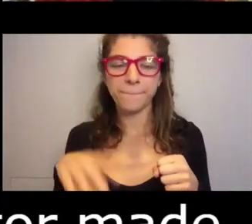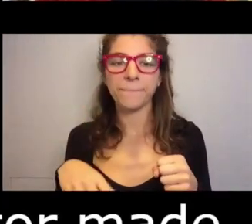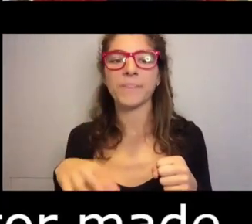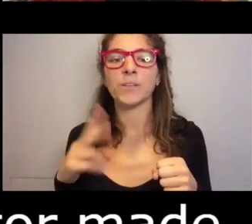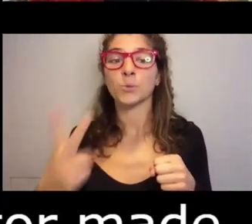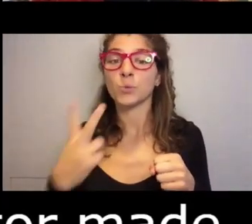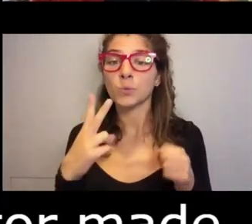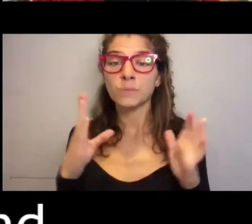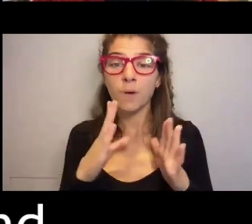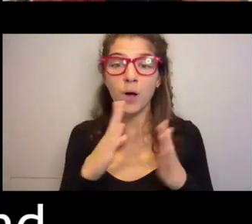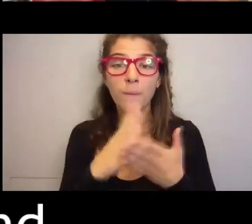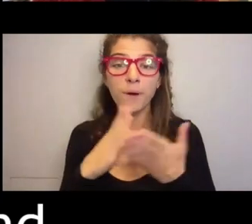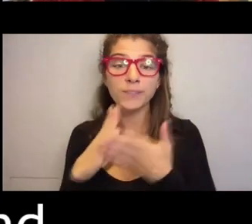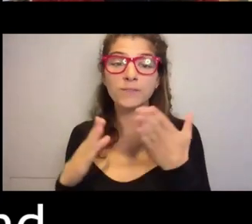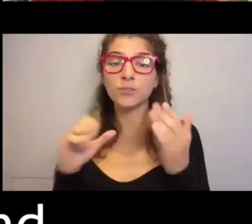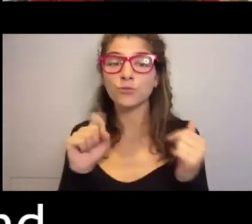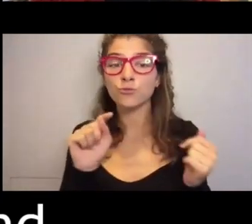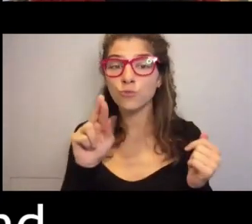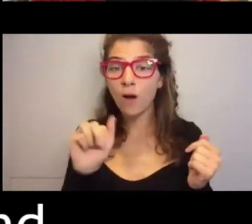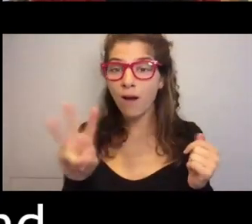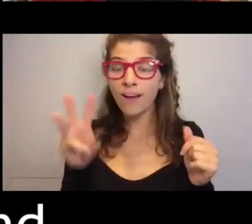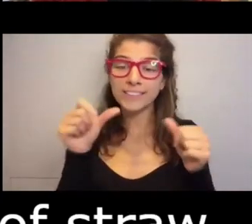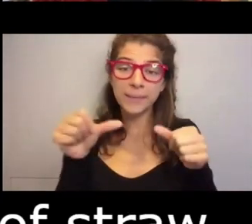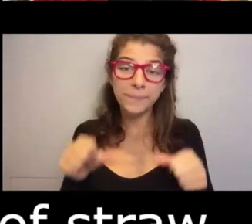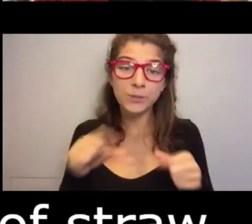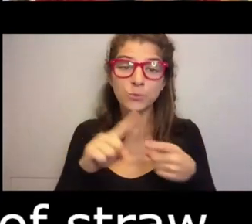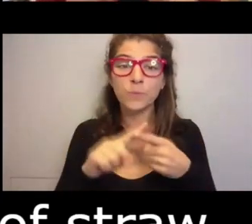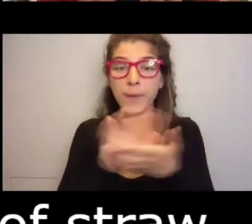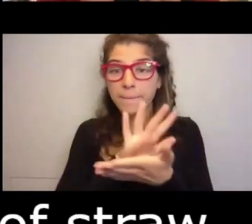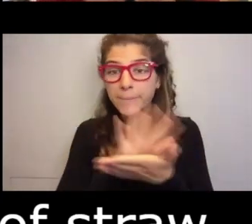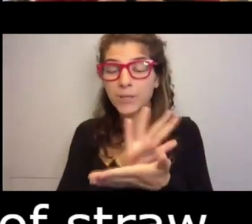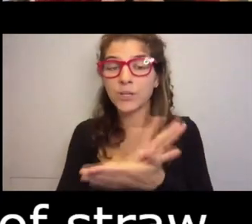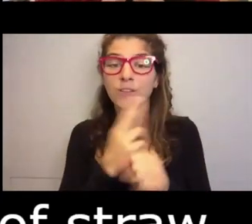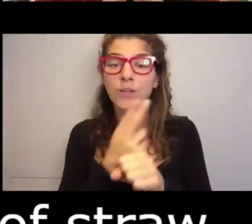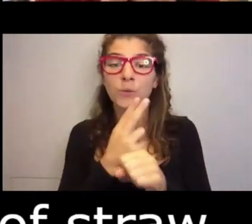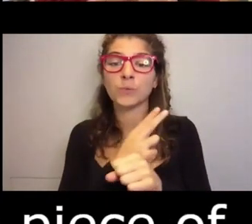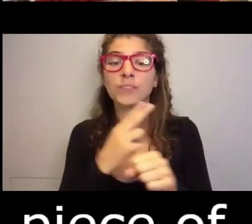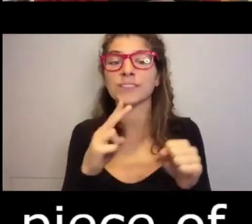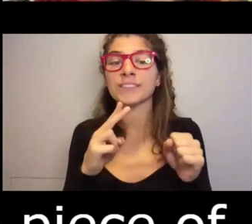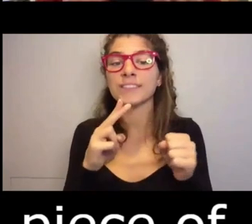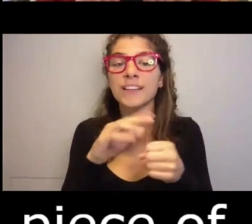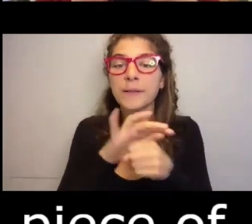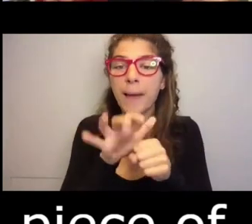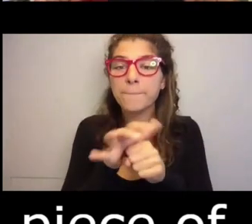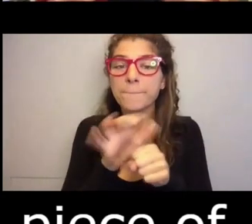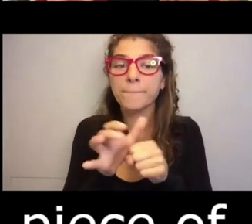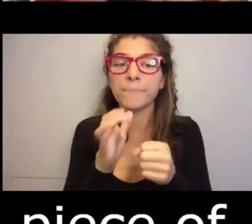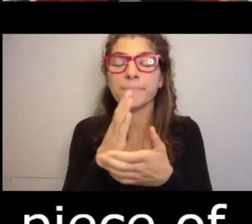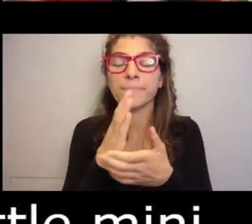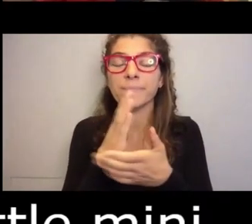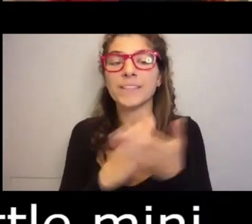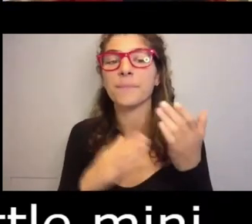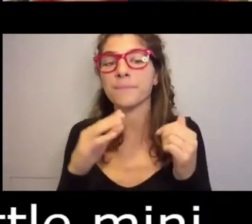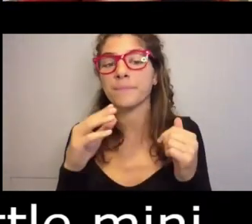two small pieces of straw that are taped down to a piece of paper, and they used a little mini bottle cap and some pipe